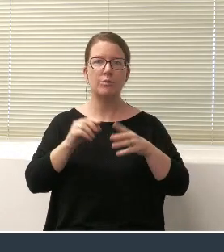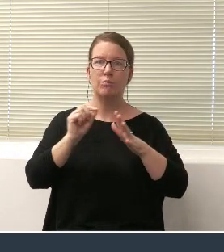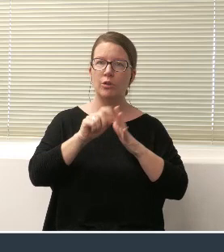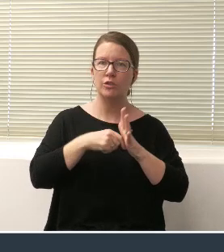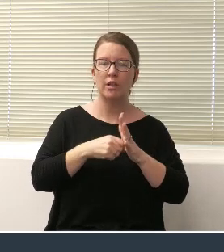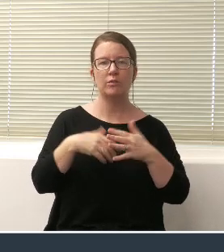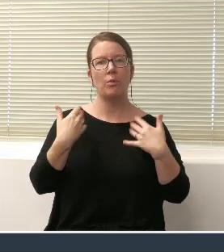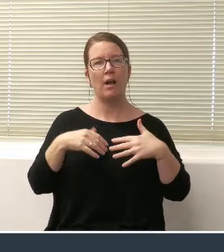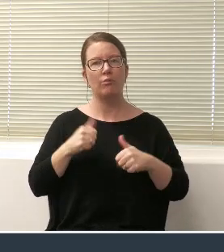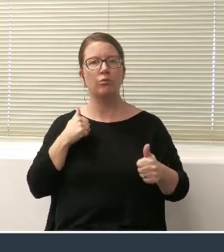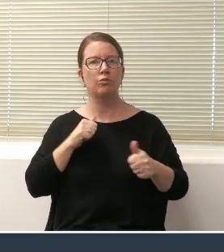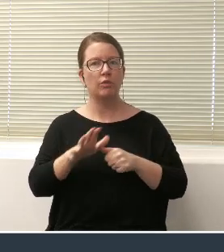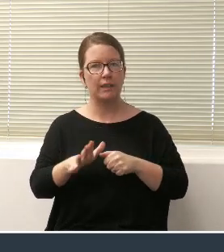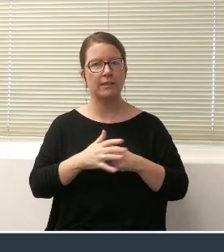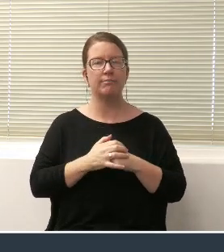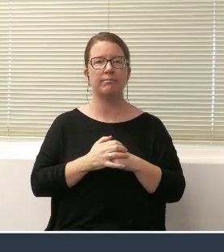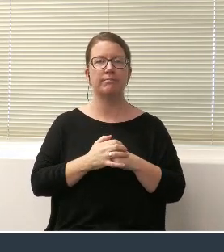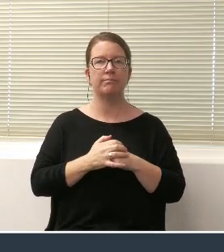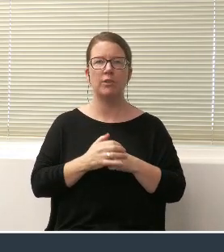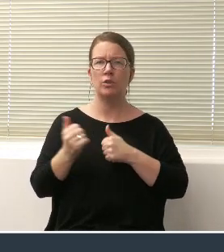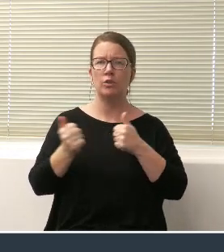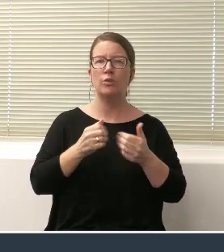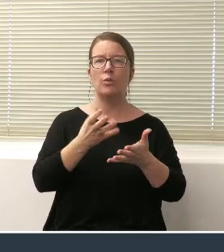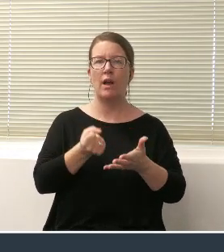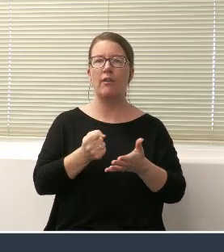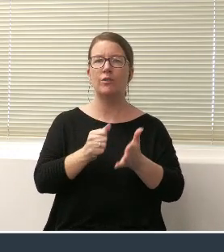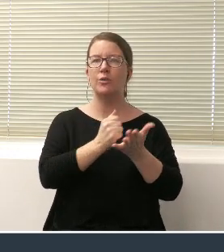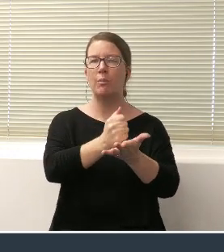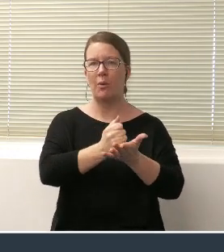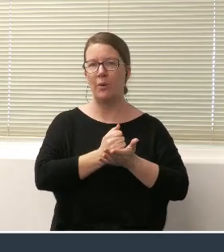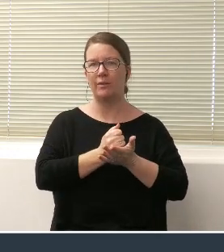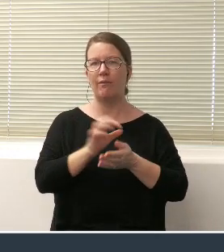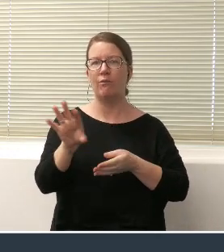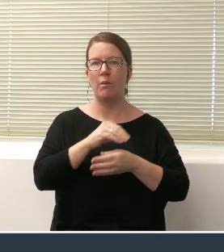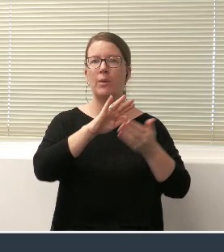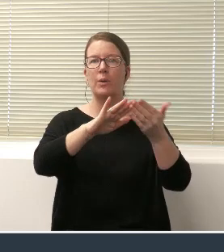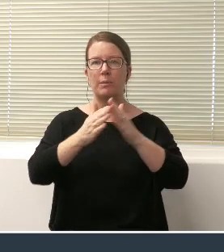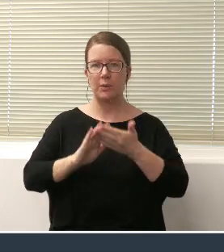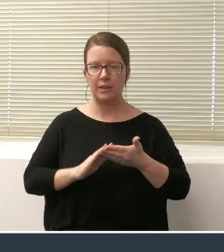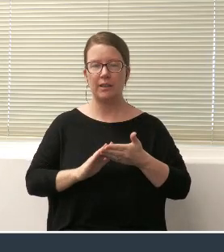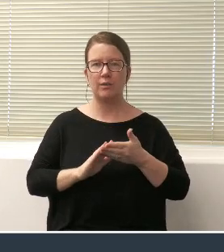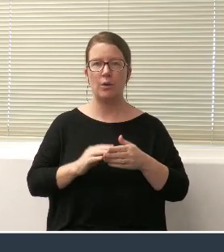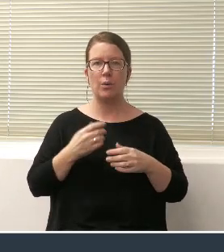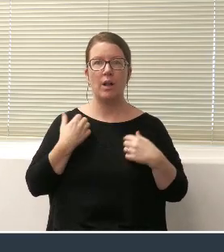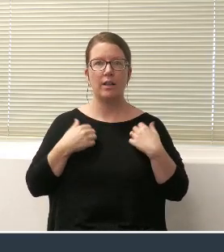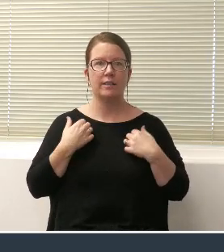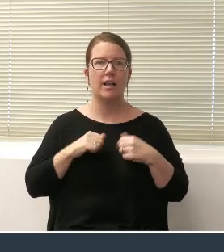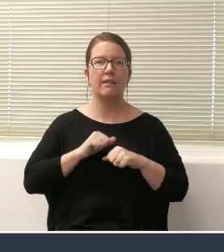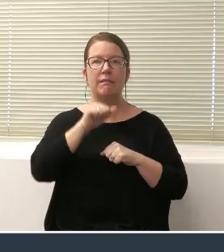great. It's really good to have that, and we're looking forward to the next stage after